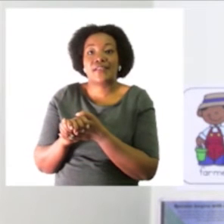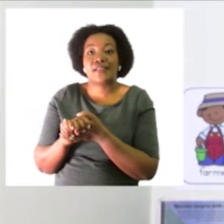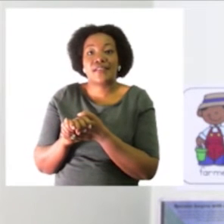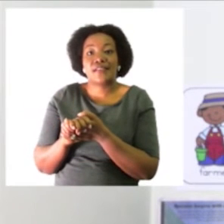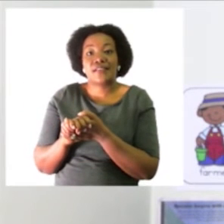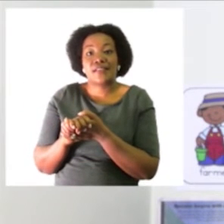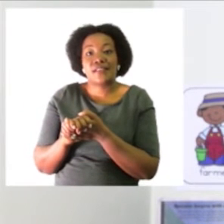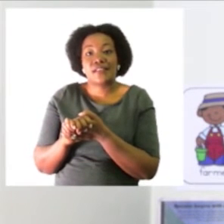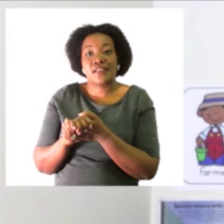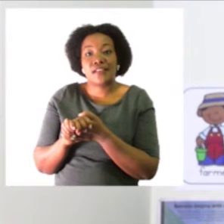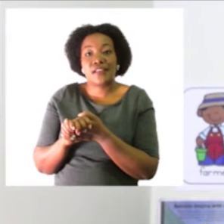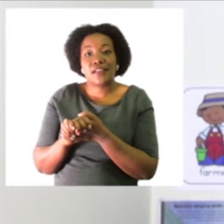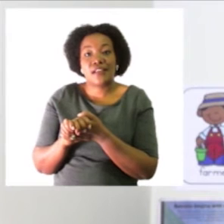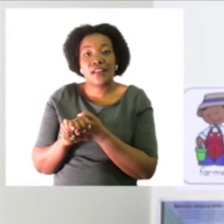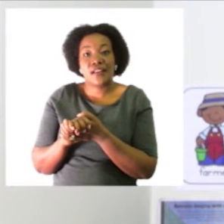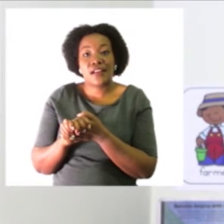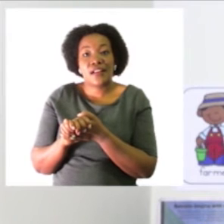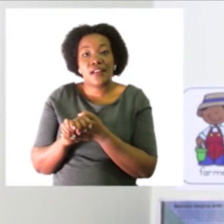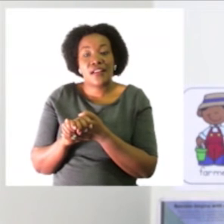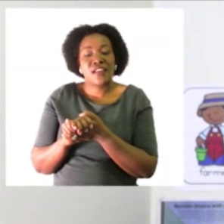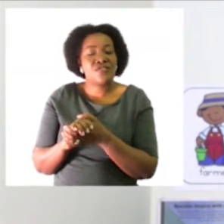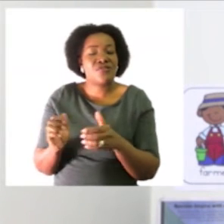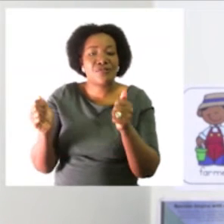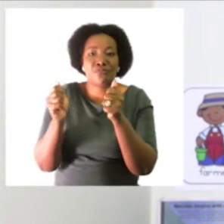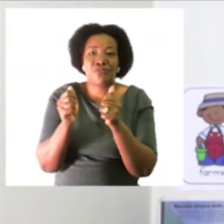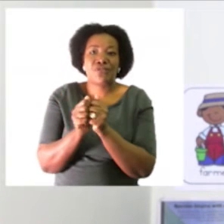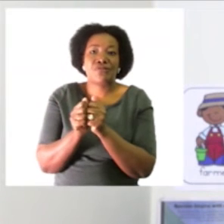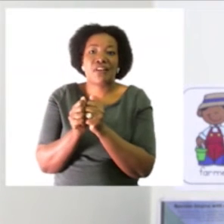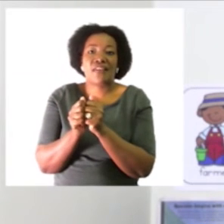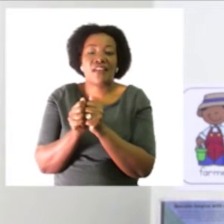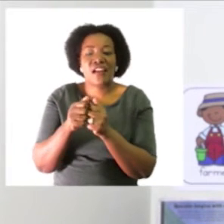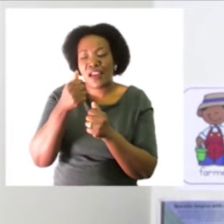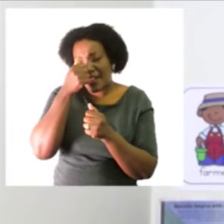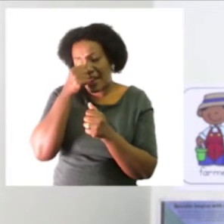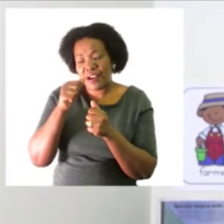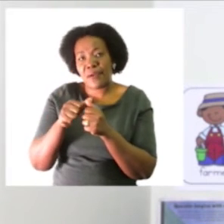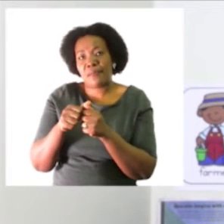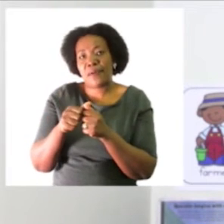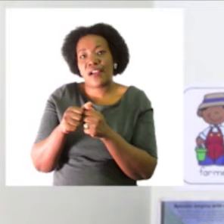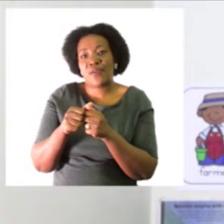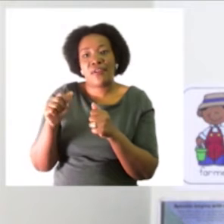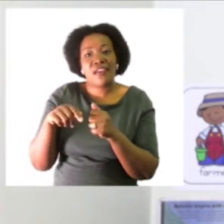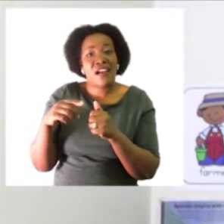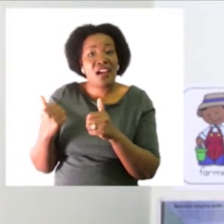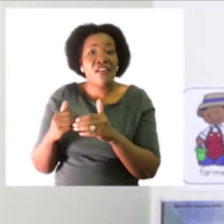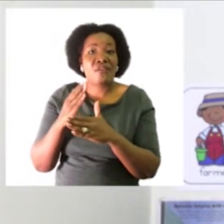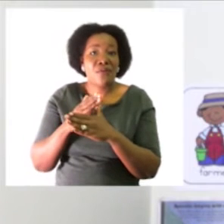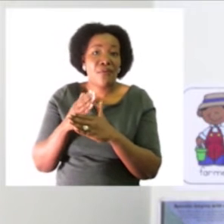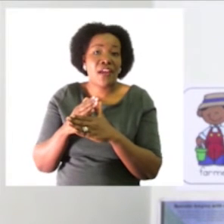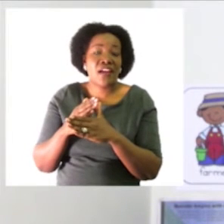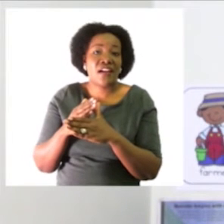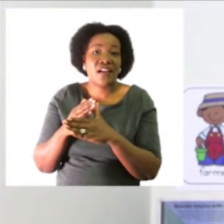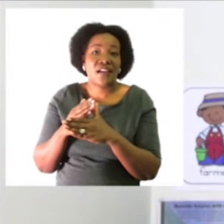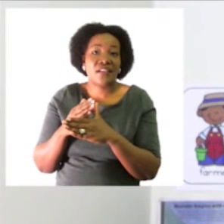10. And then at the end of the day, the total will be a, remember what we did with the previous activity also? Here, you